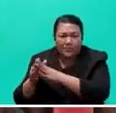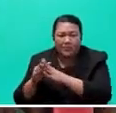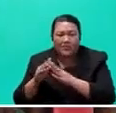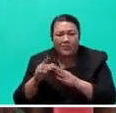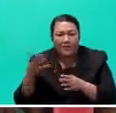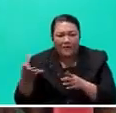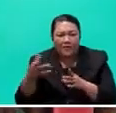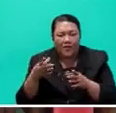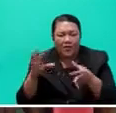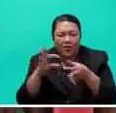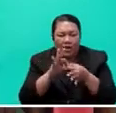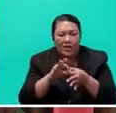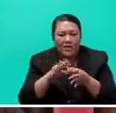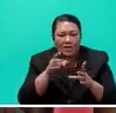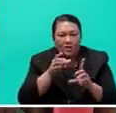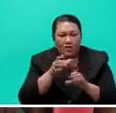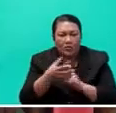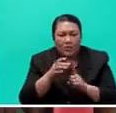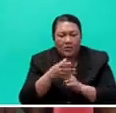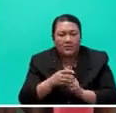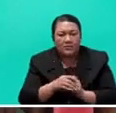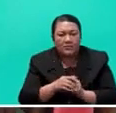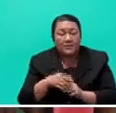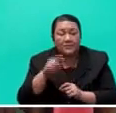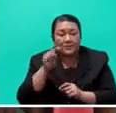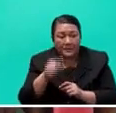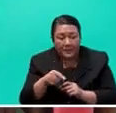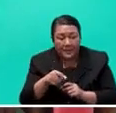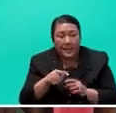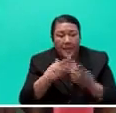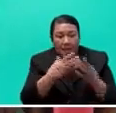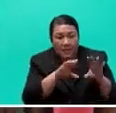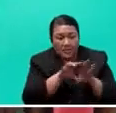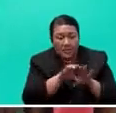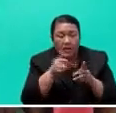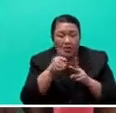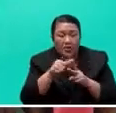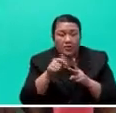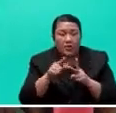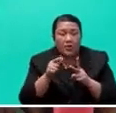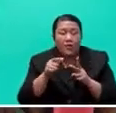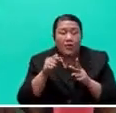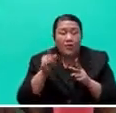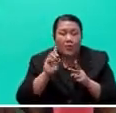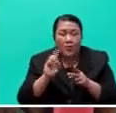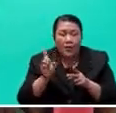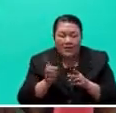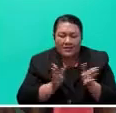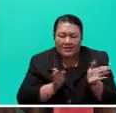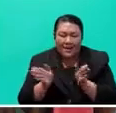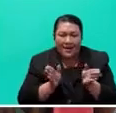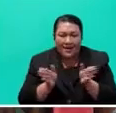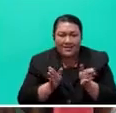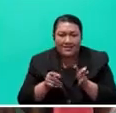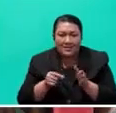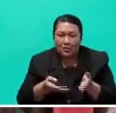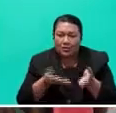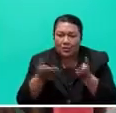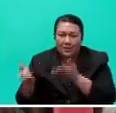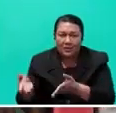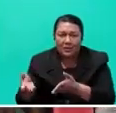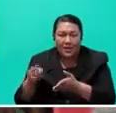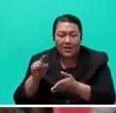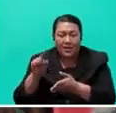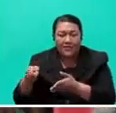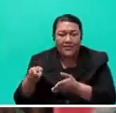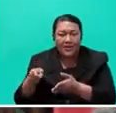The Council may also, inter alia, develop policy direction to support Fiji's obligation under the World